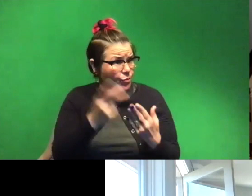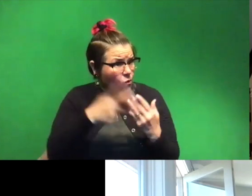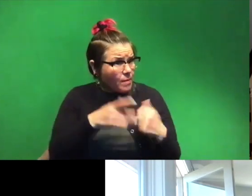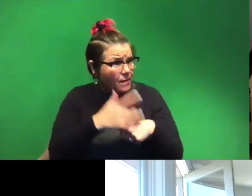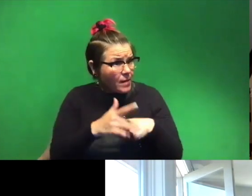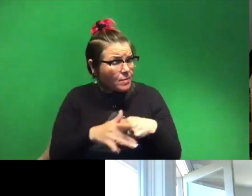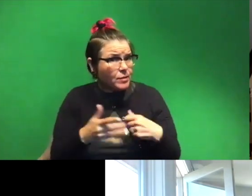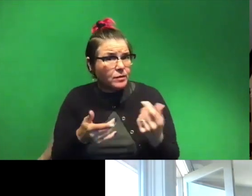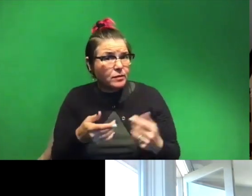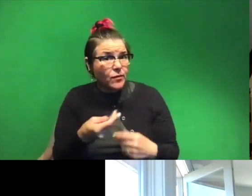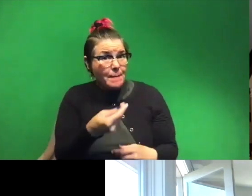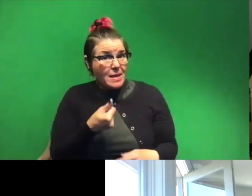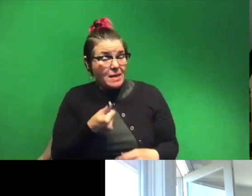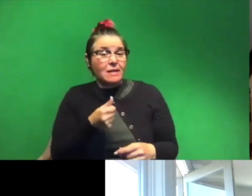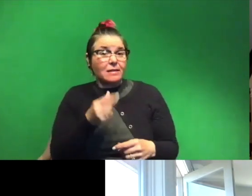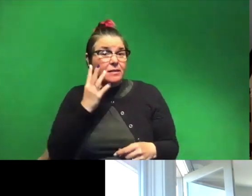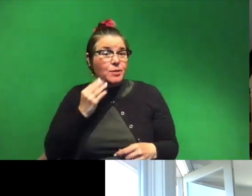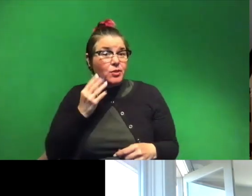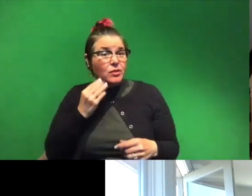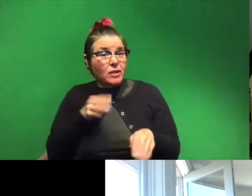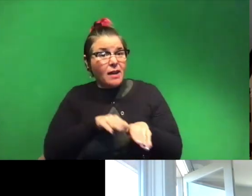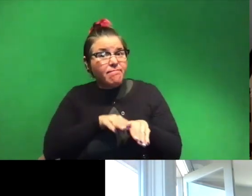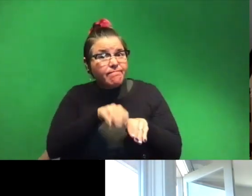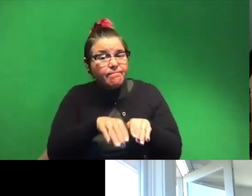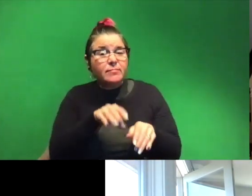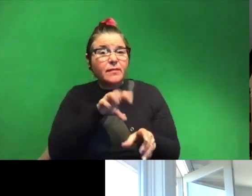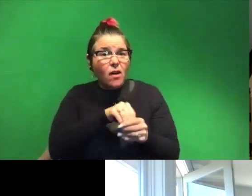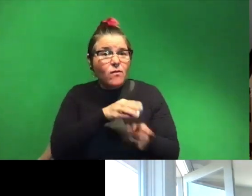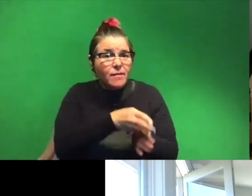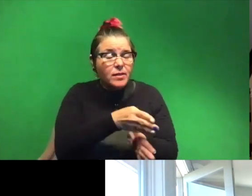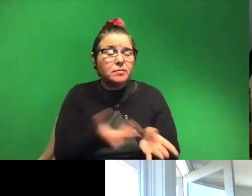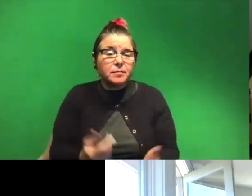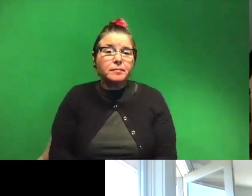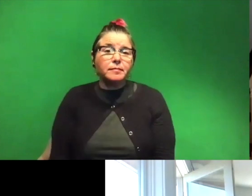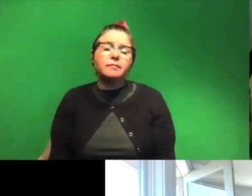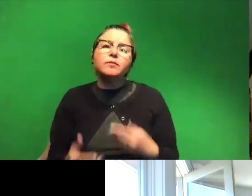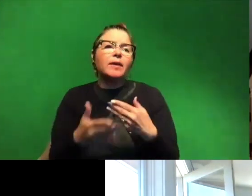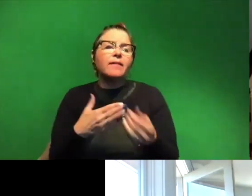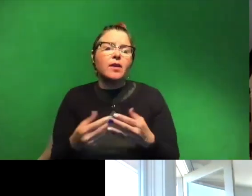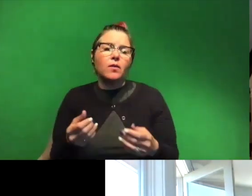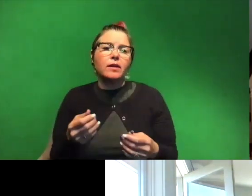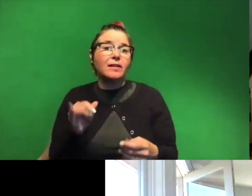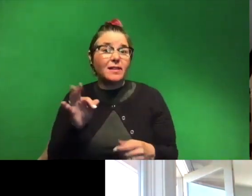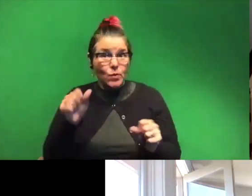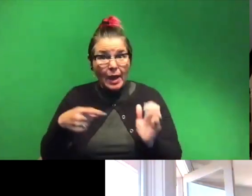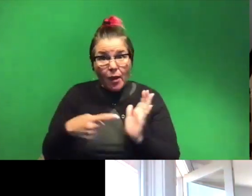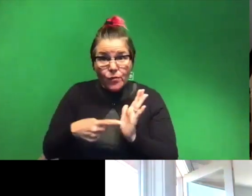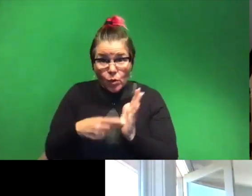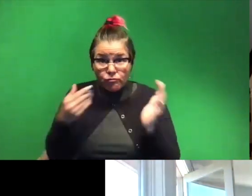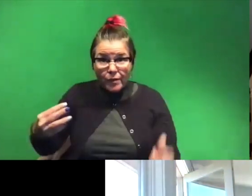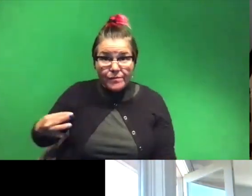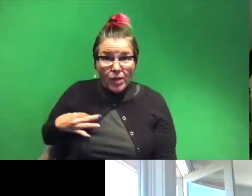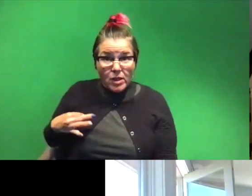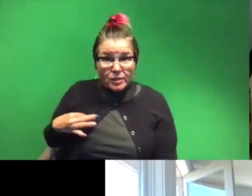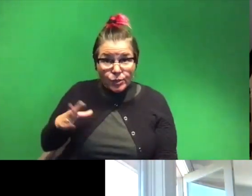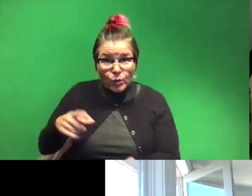available to pay to help you get into the field that you want to be in. So even though, yeah, if you can afford to volunteer, it